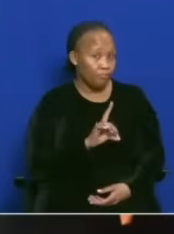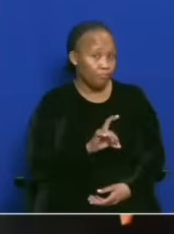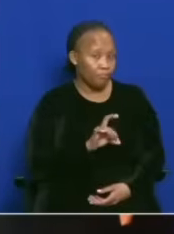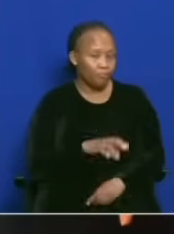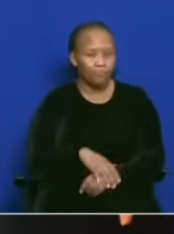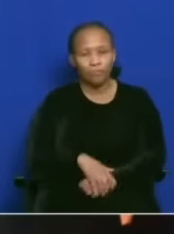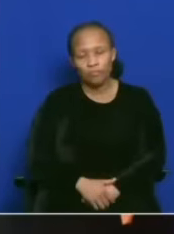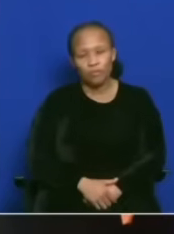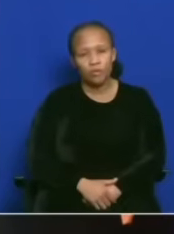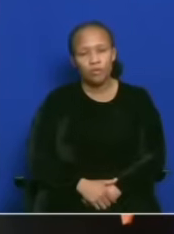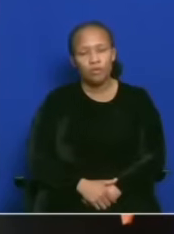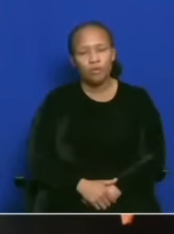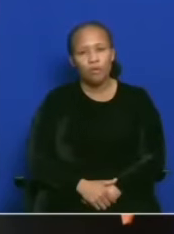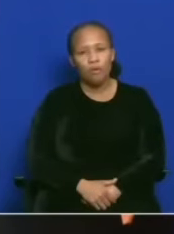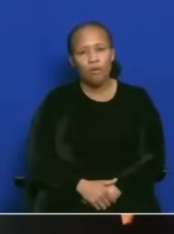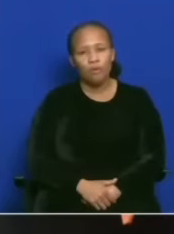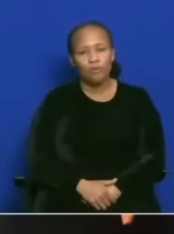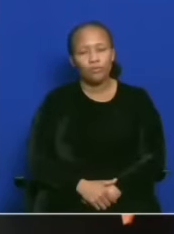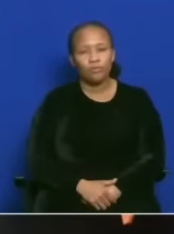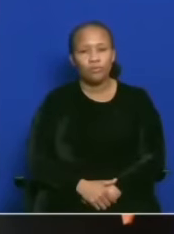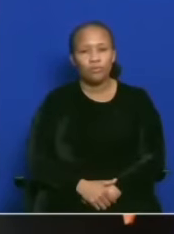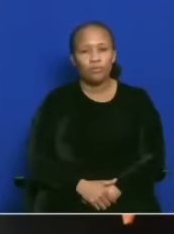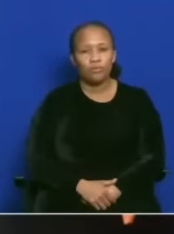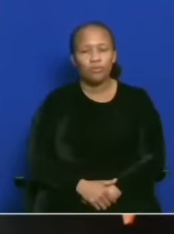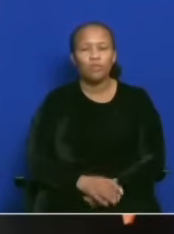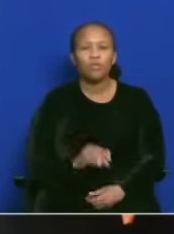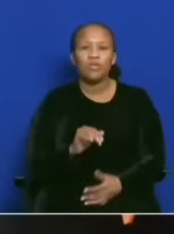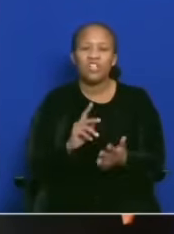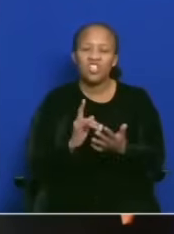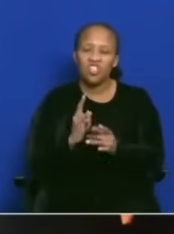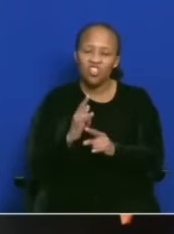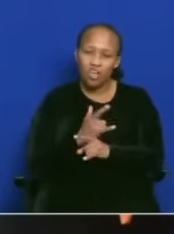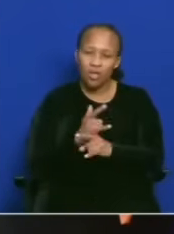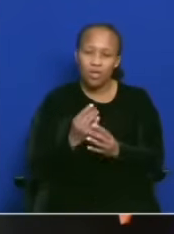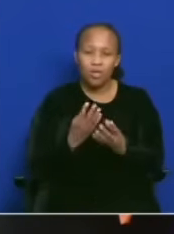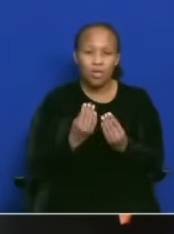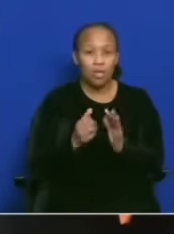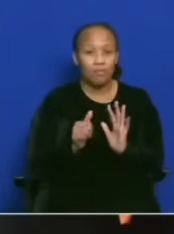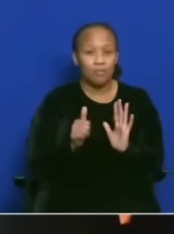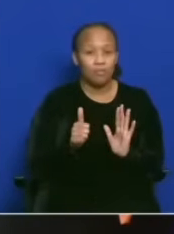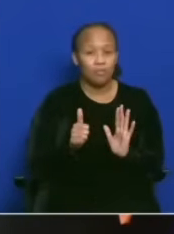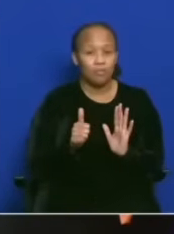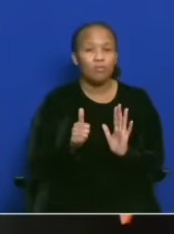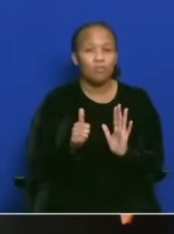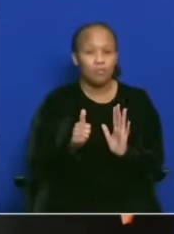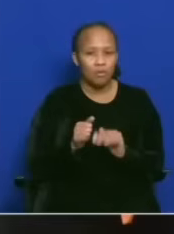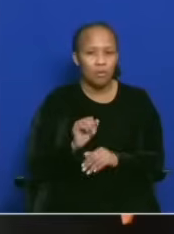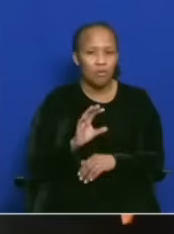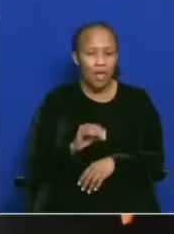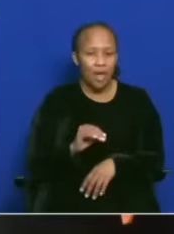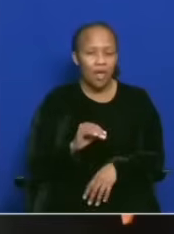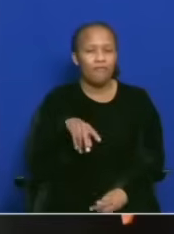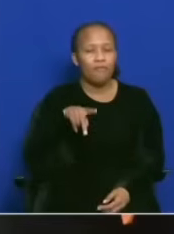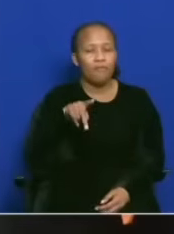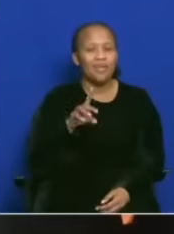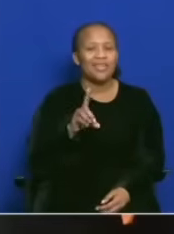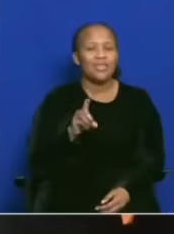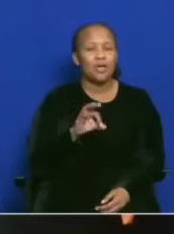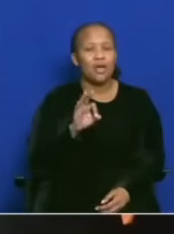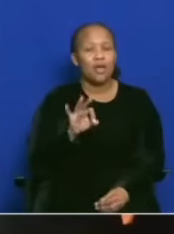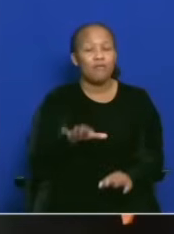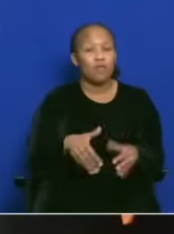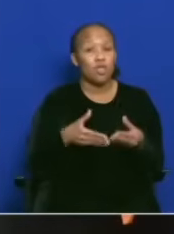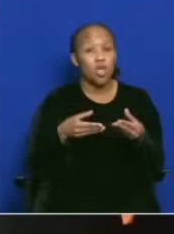page, chat number 6. There's a PDF document that's shared by General